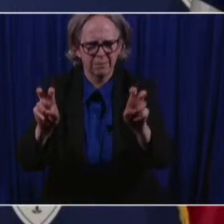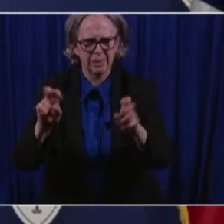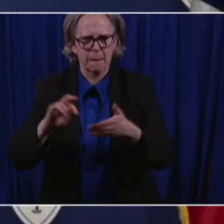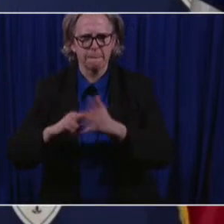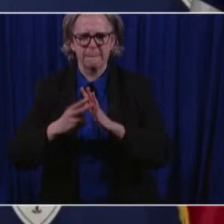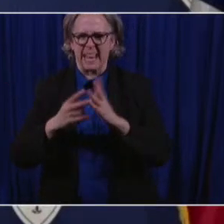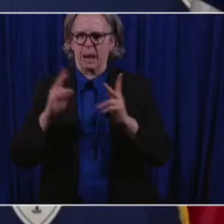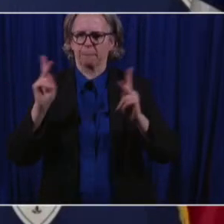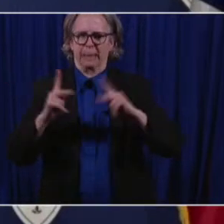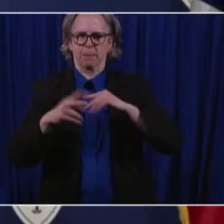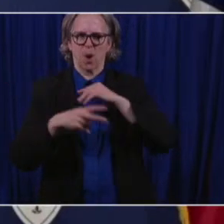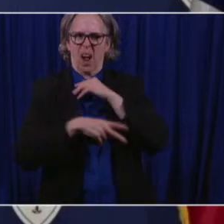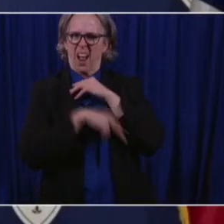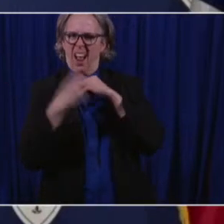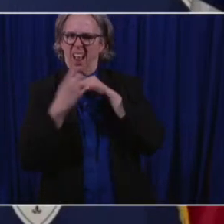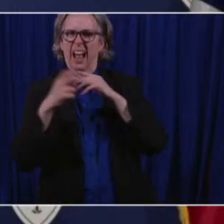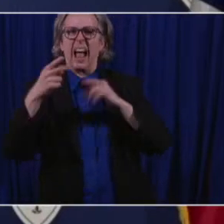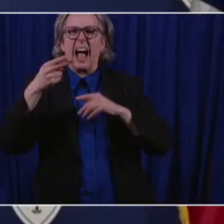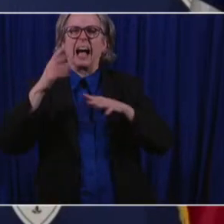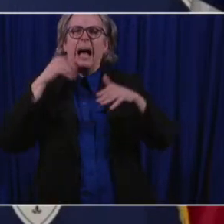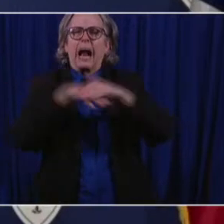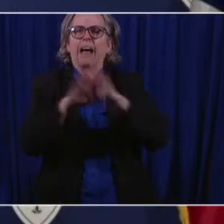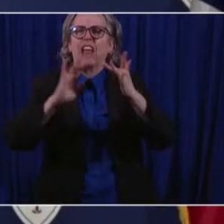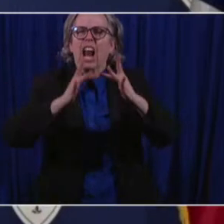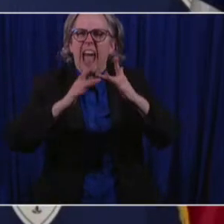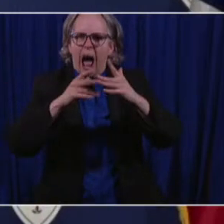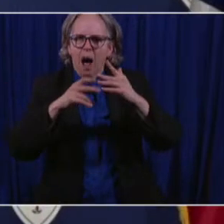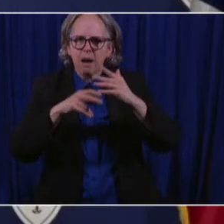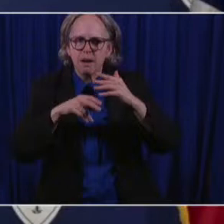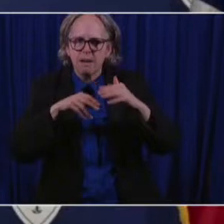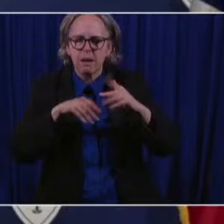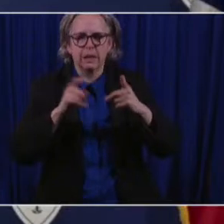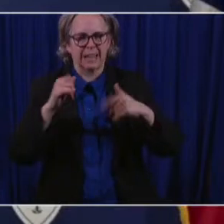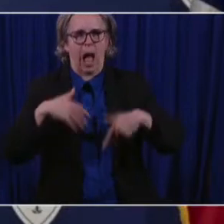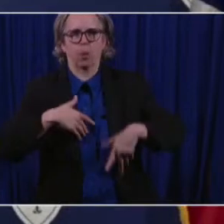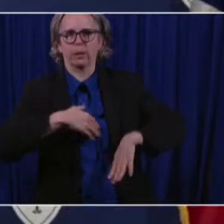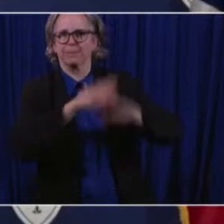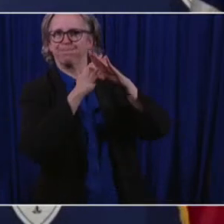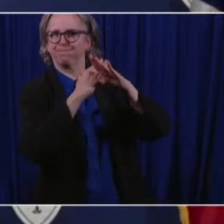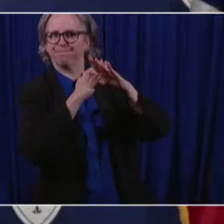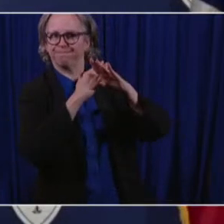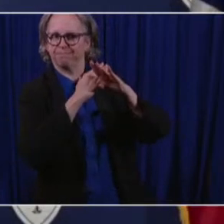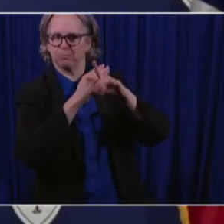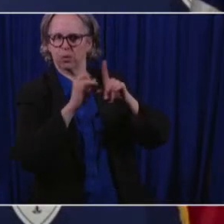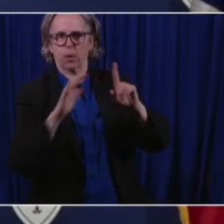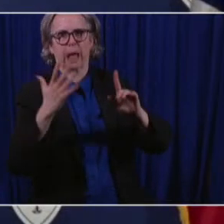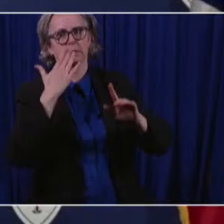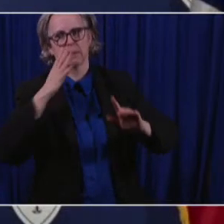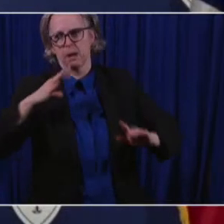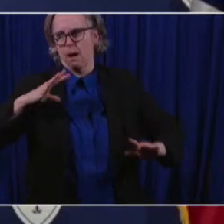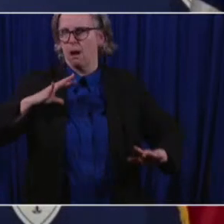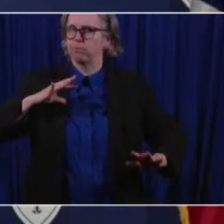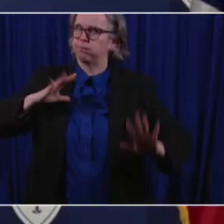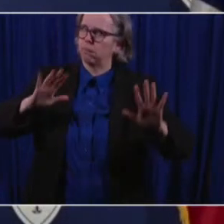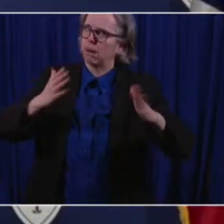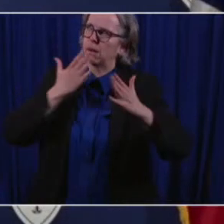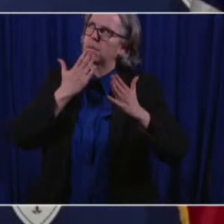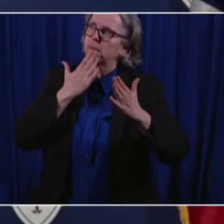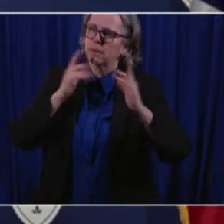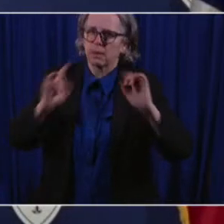the amount of fraud that was going on. And that certainly is one thing. I get